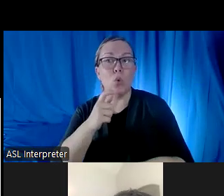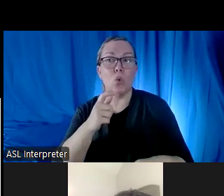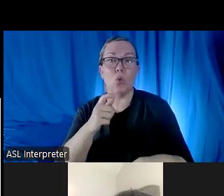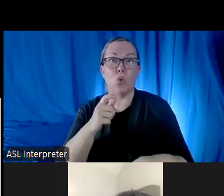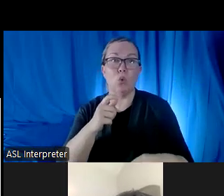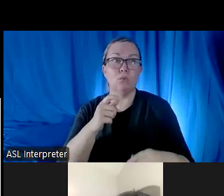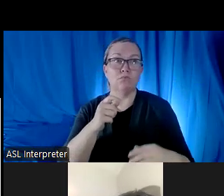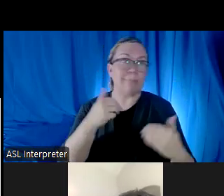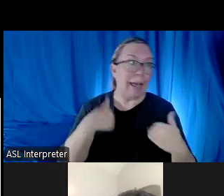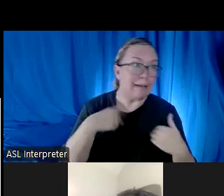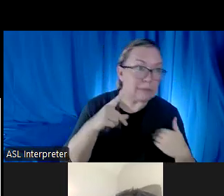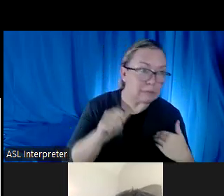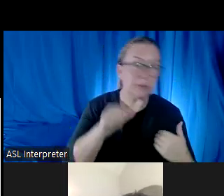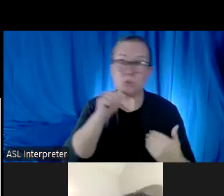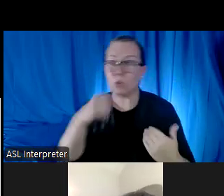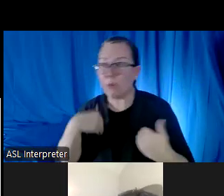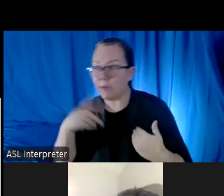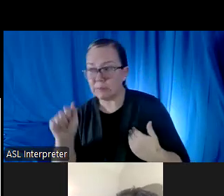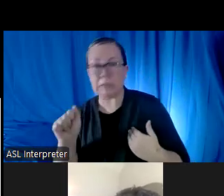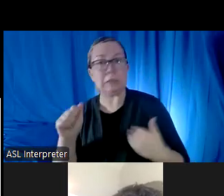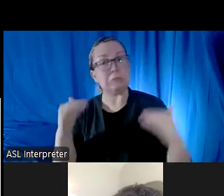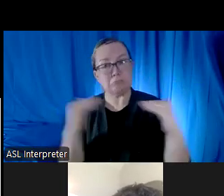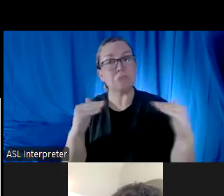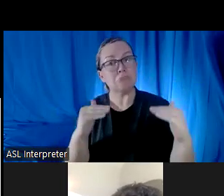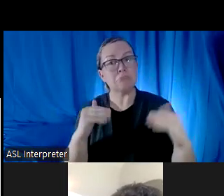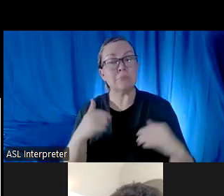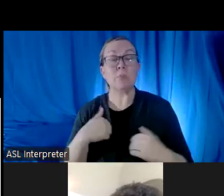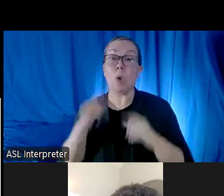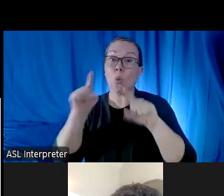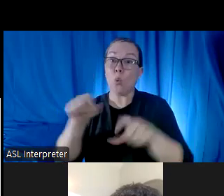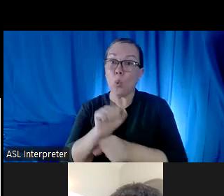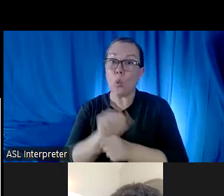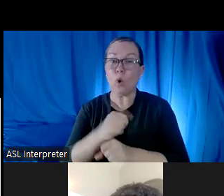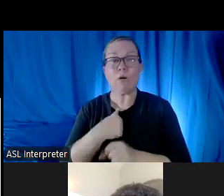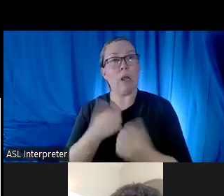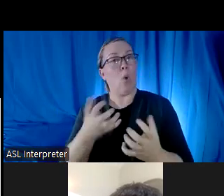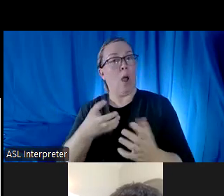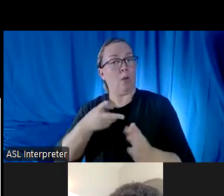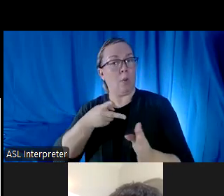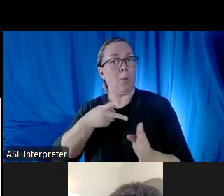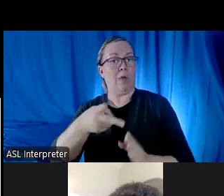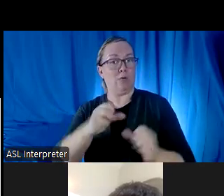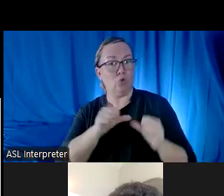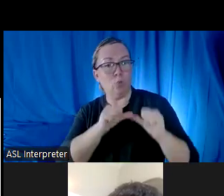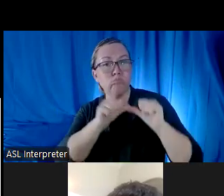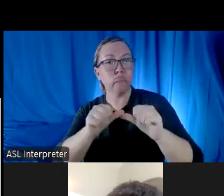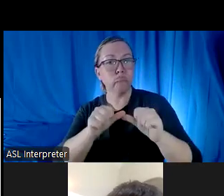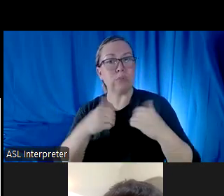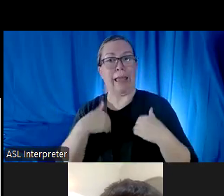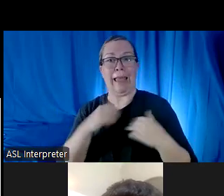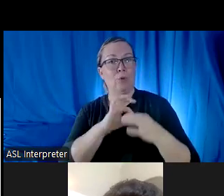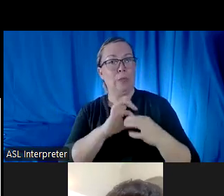have disabilities. When I go to work, I want to be professional and maintain a professional